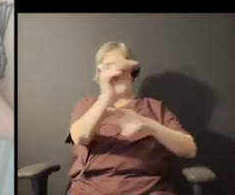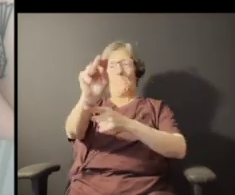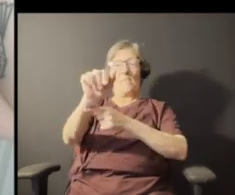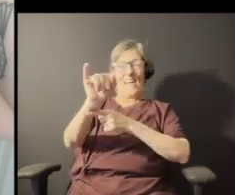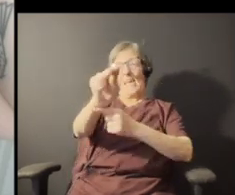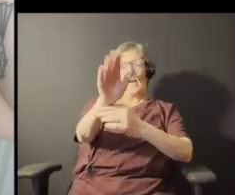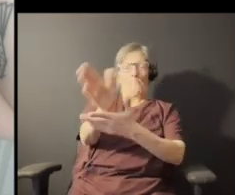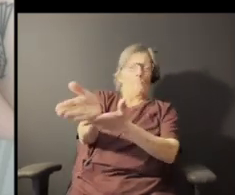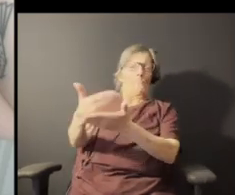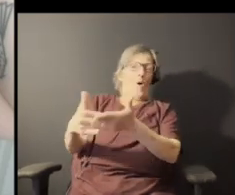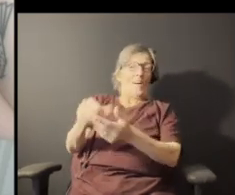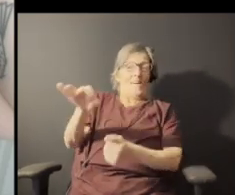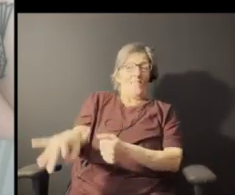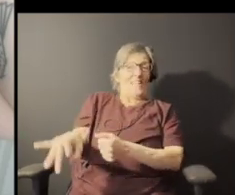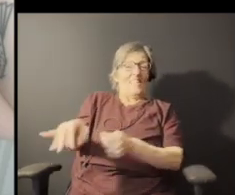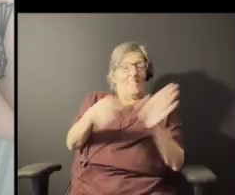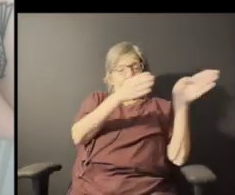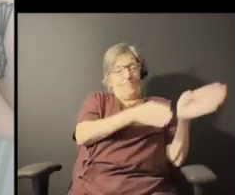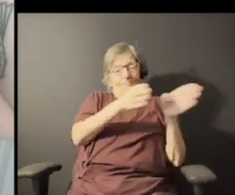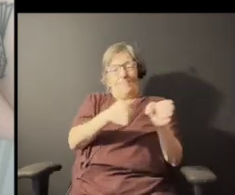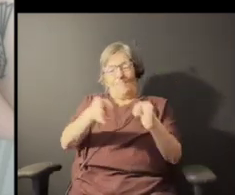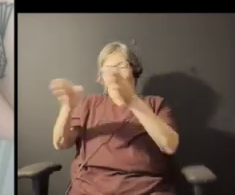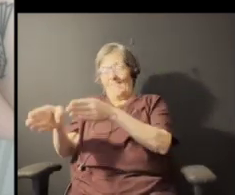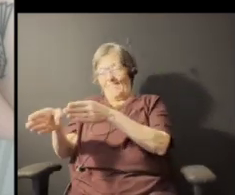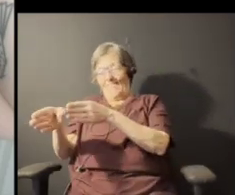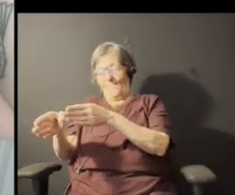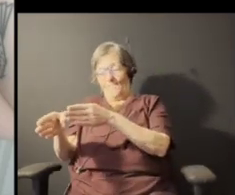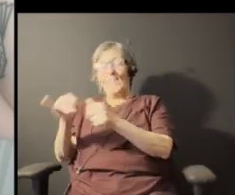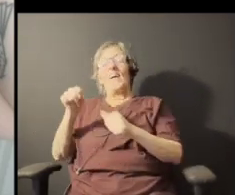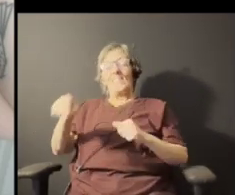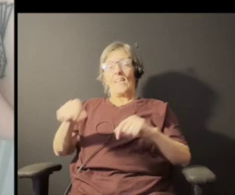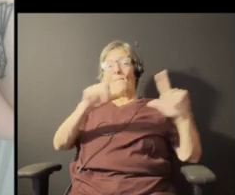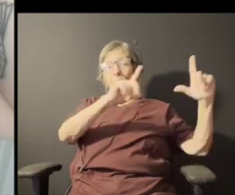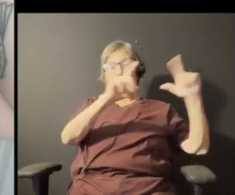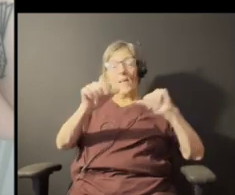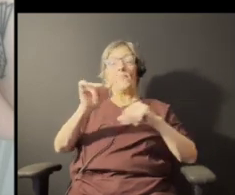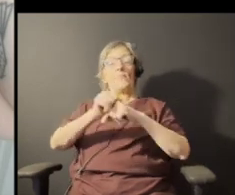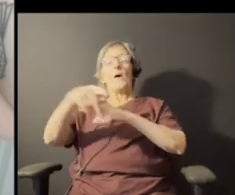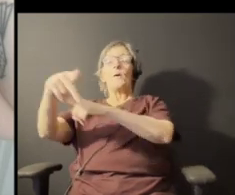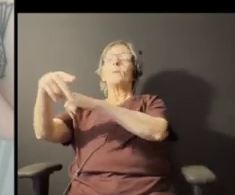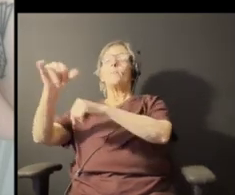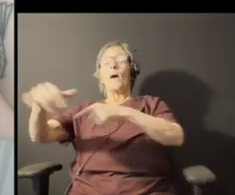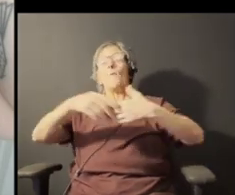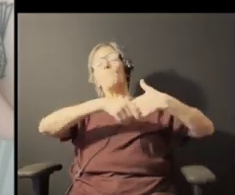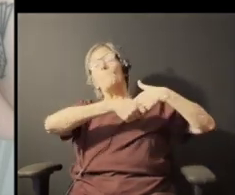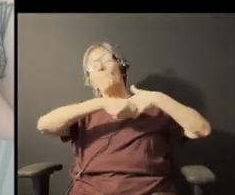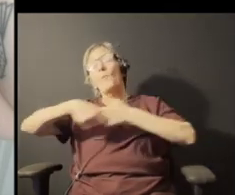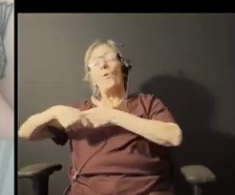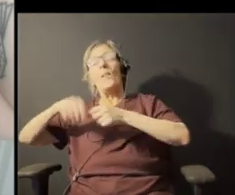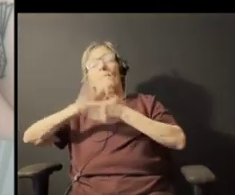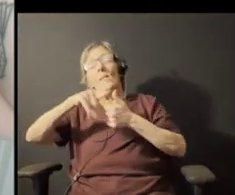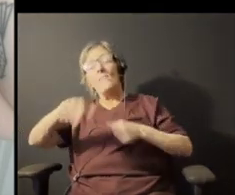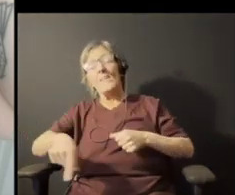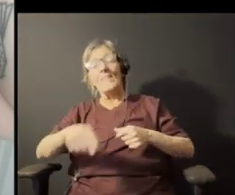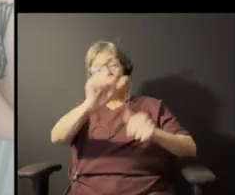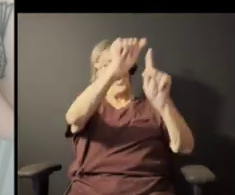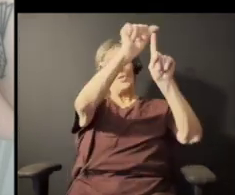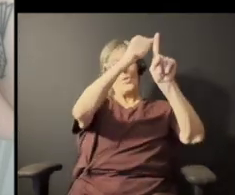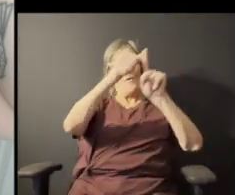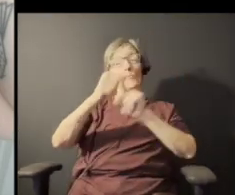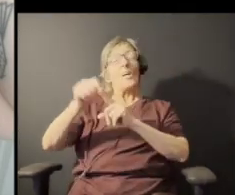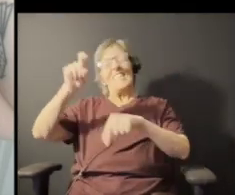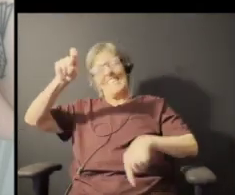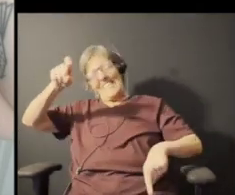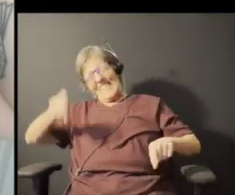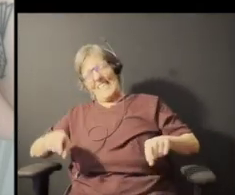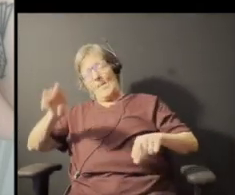main part of this series, because the pull of the series is that this sculpture needs